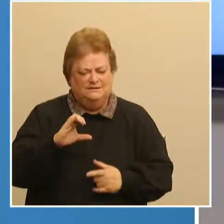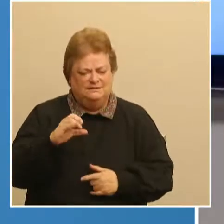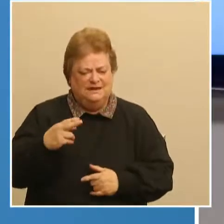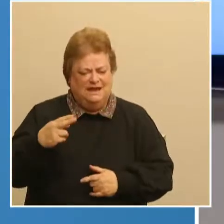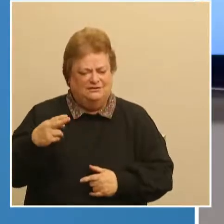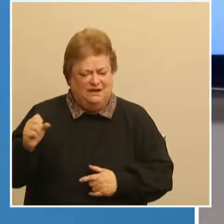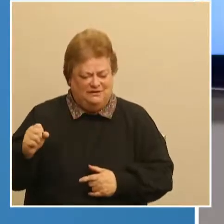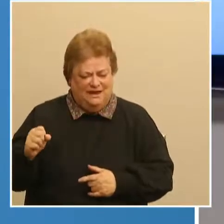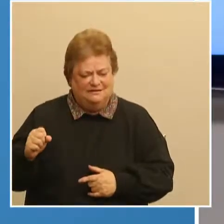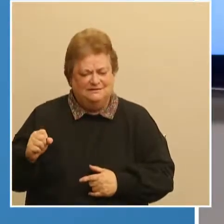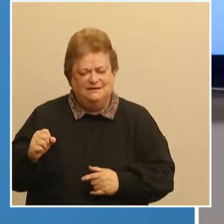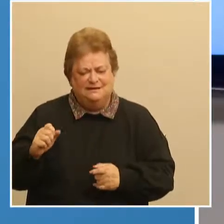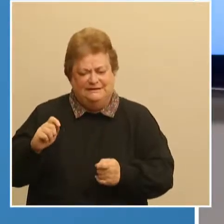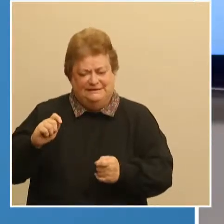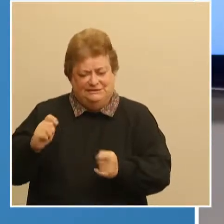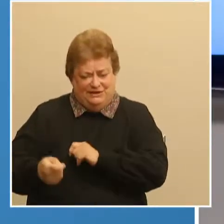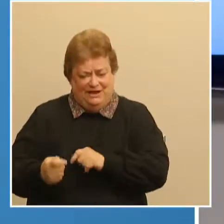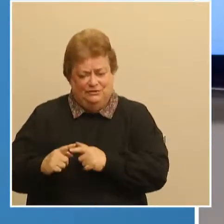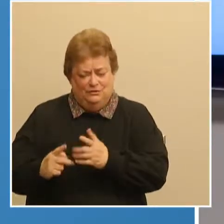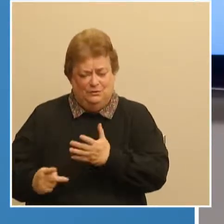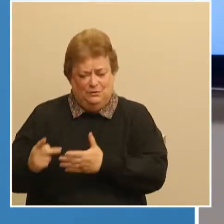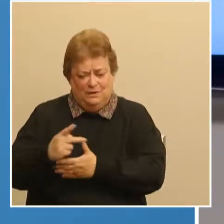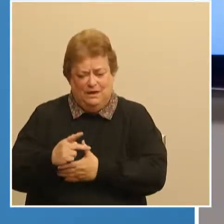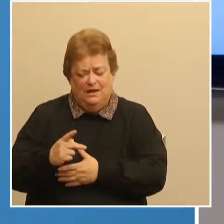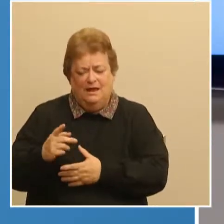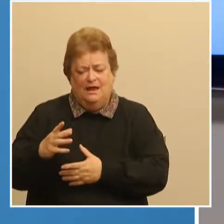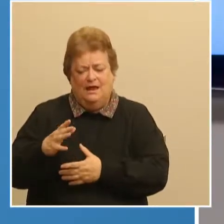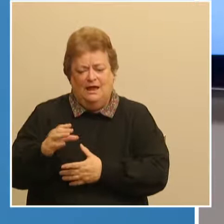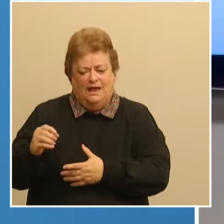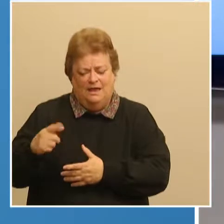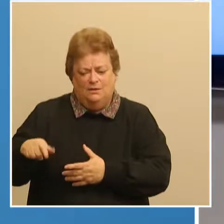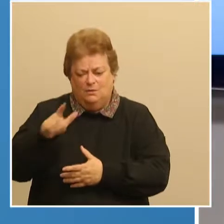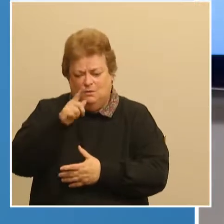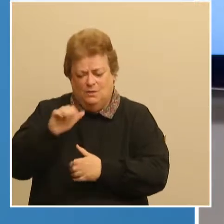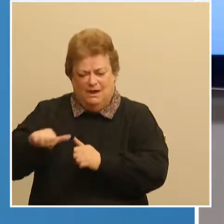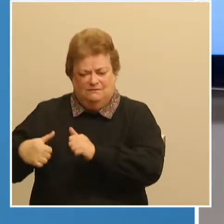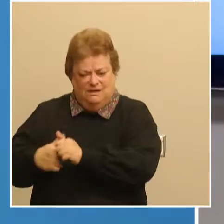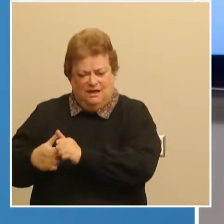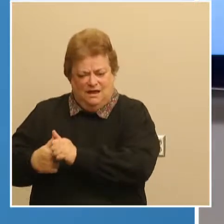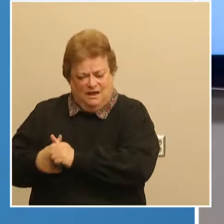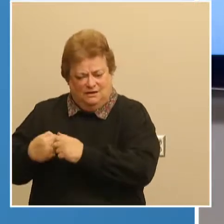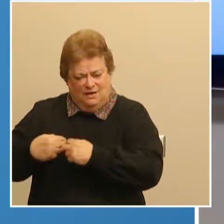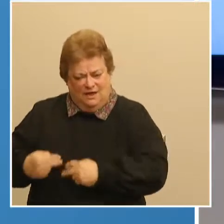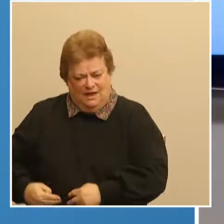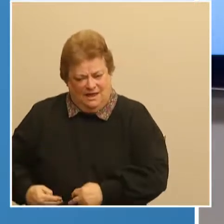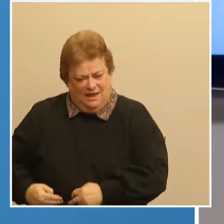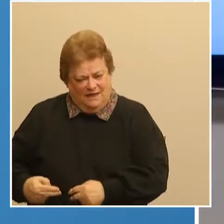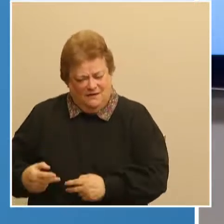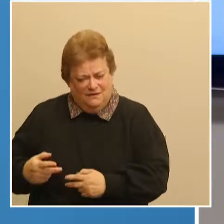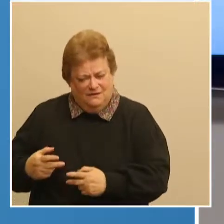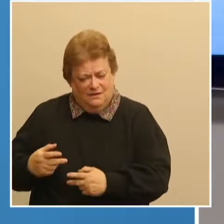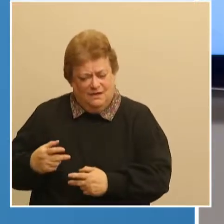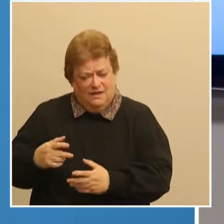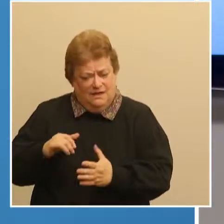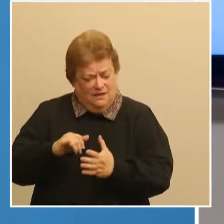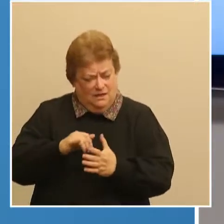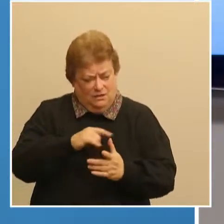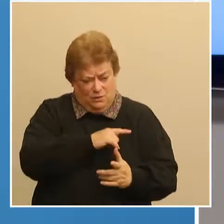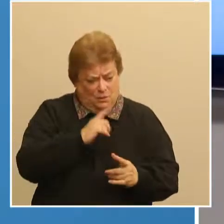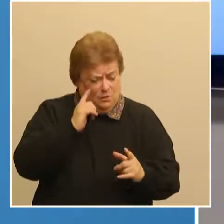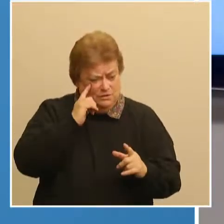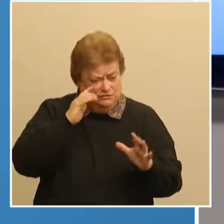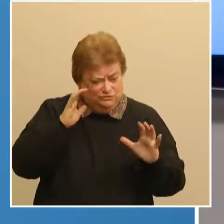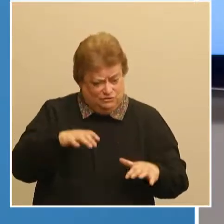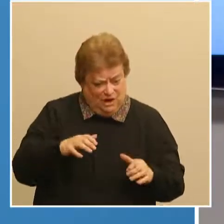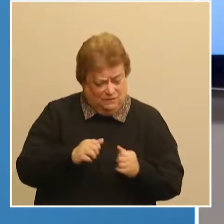to the prioritizations and removing people with underlying health issues, if that came as a shock to the health department, or